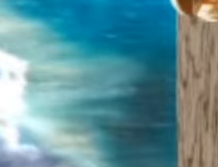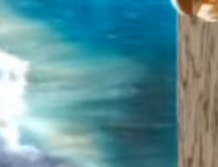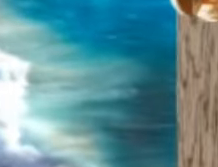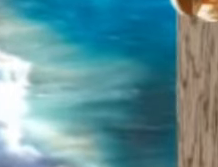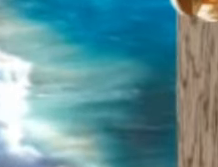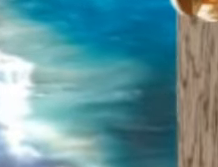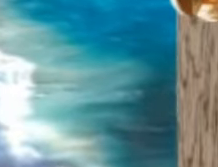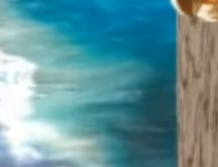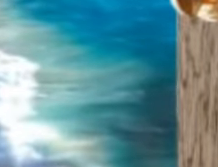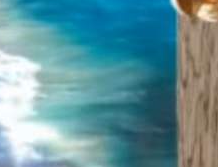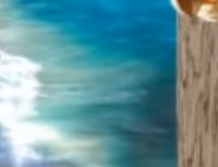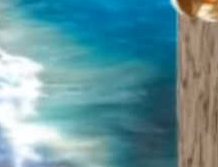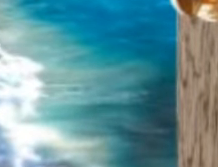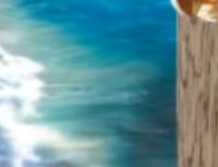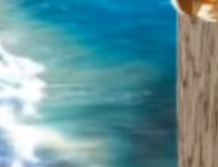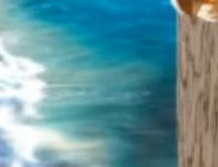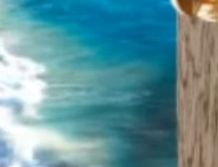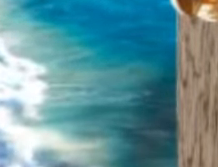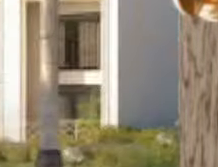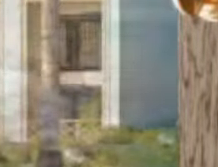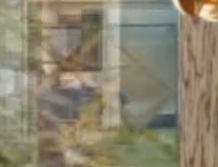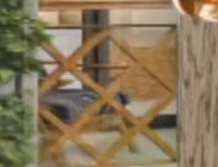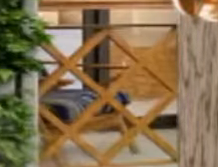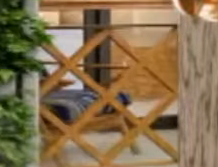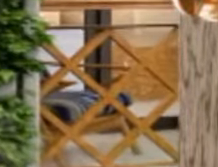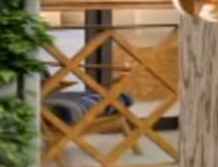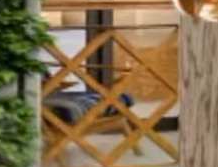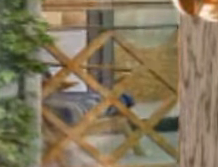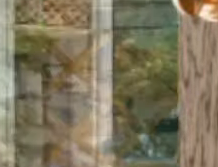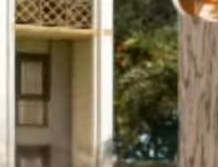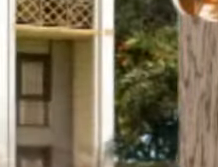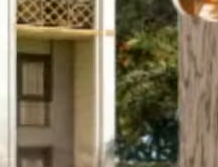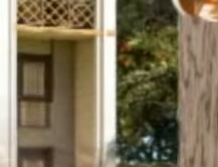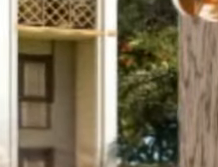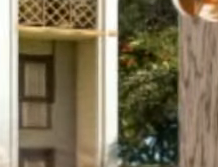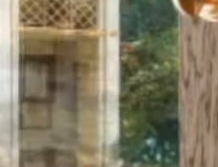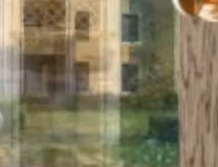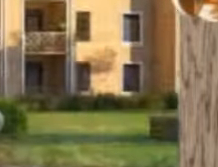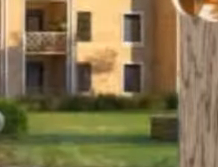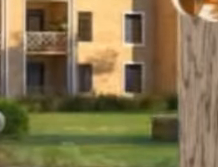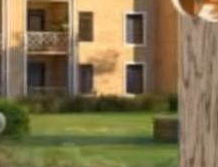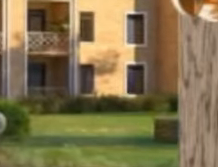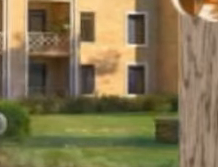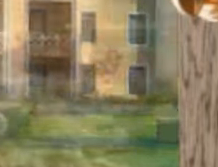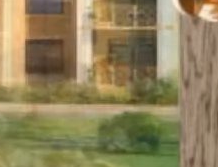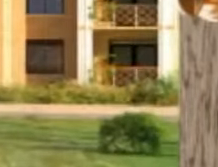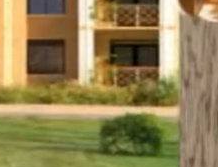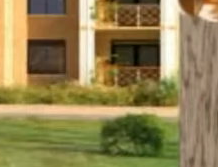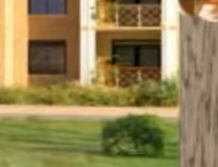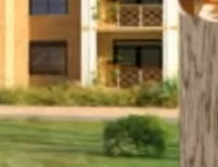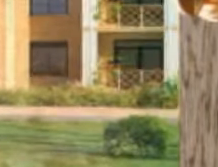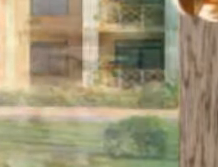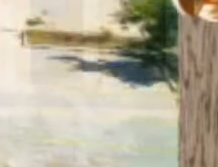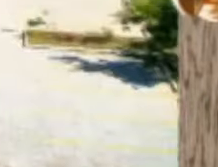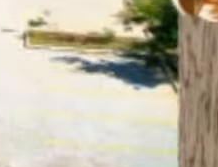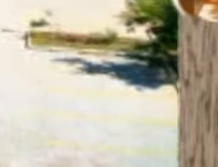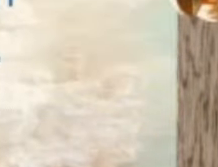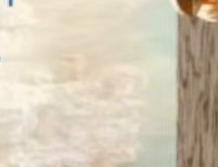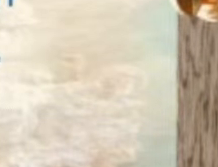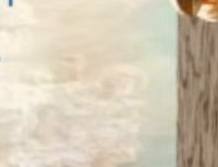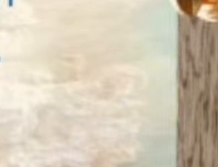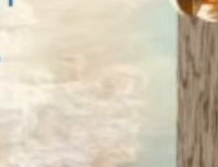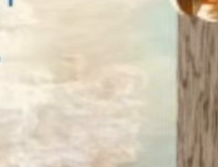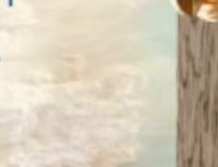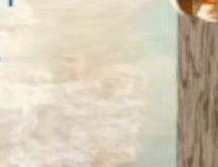As low as 1.98 million Kenya shillings in Vipingo Kilifi. SMS Vipingo to 22365 or call us today